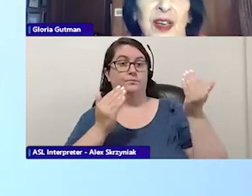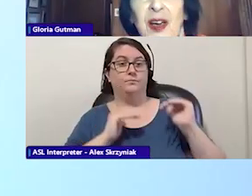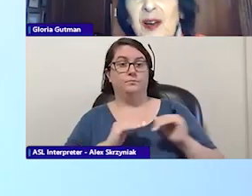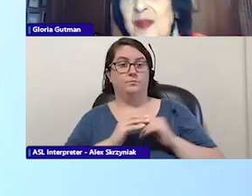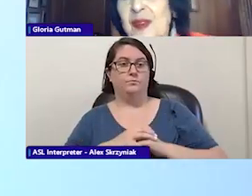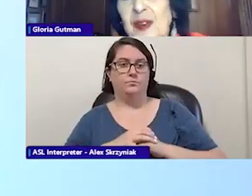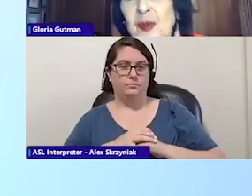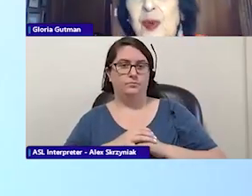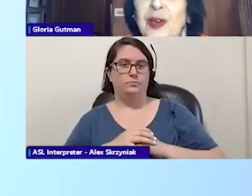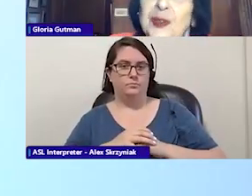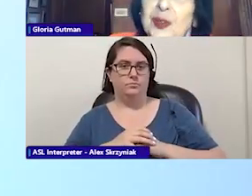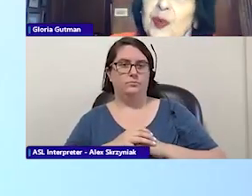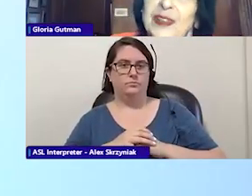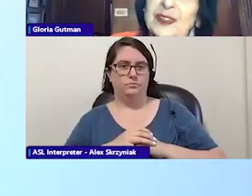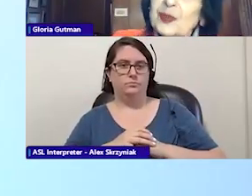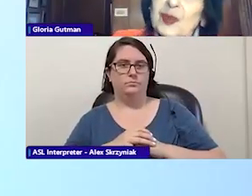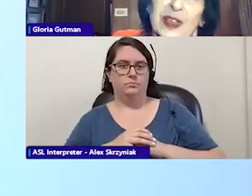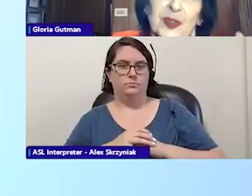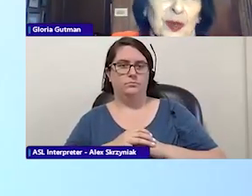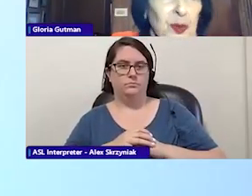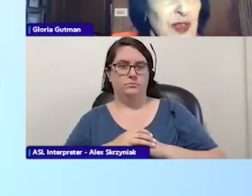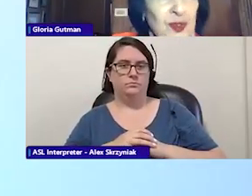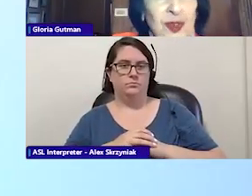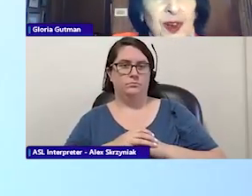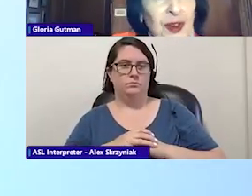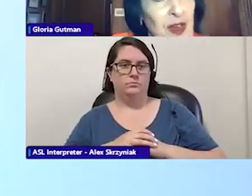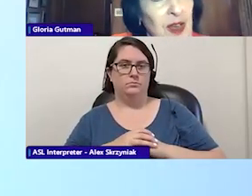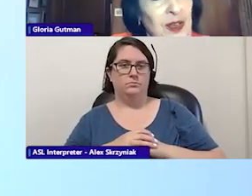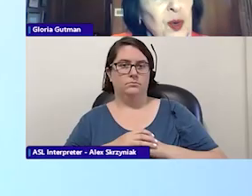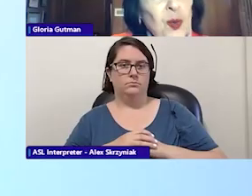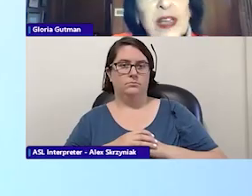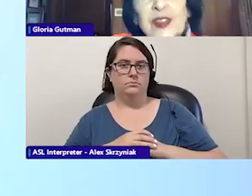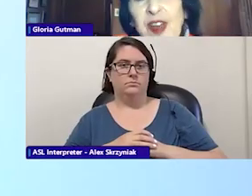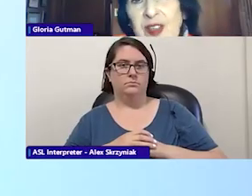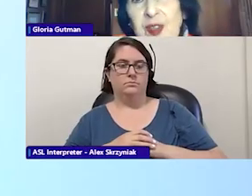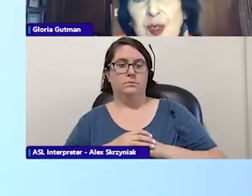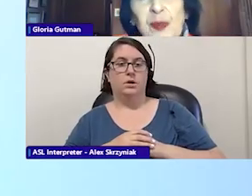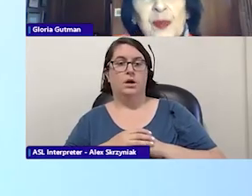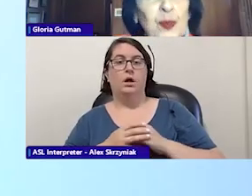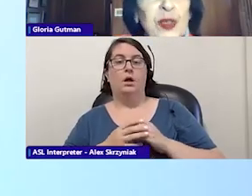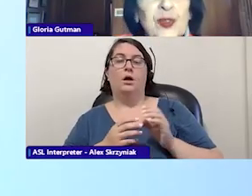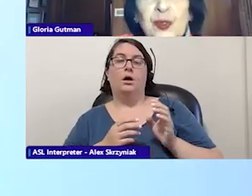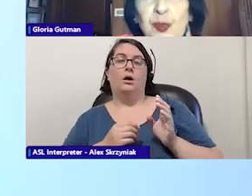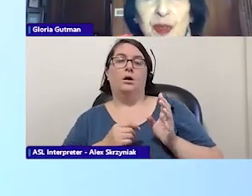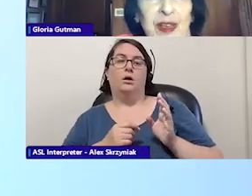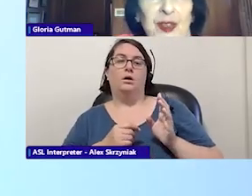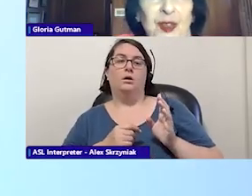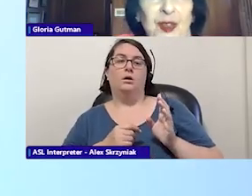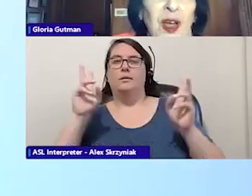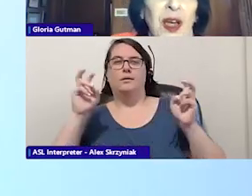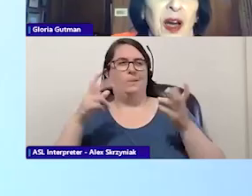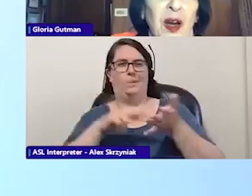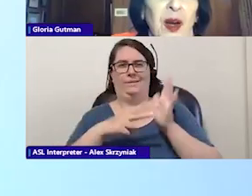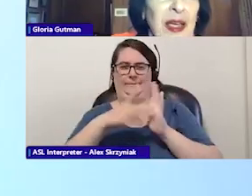And we also want to raise the question of, what's ageism, what's